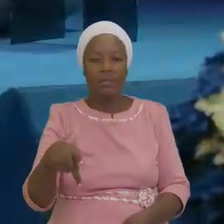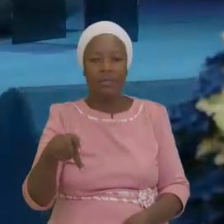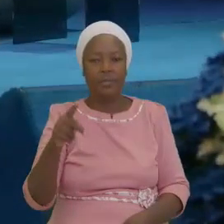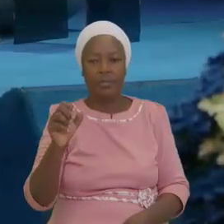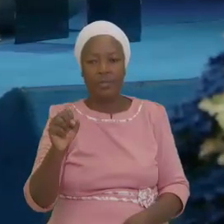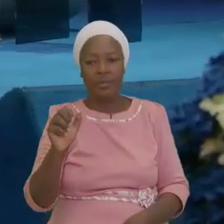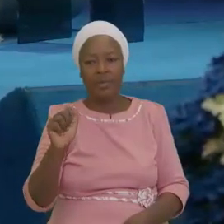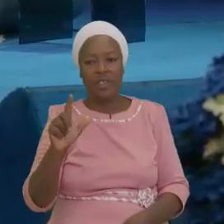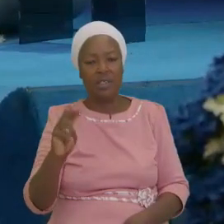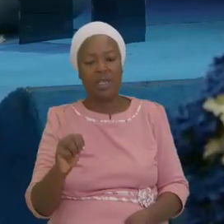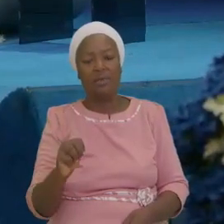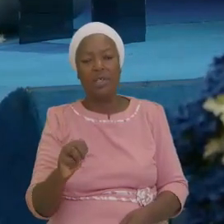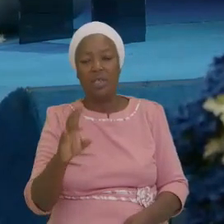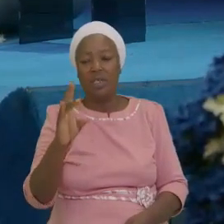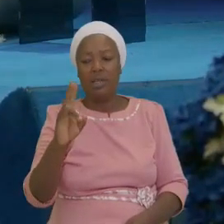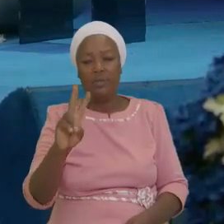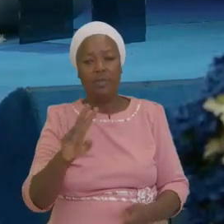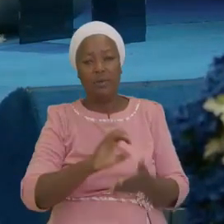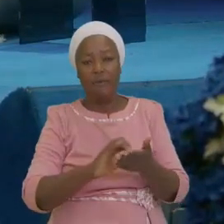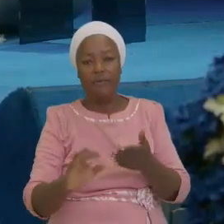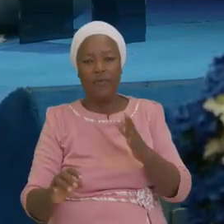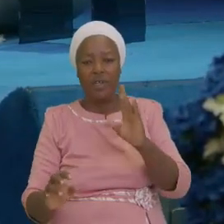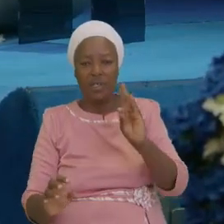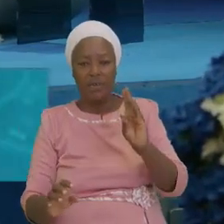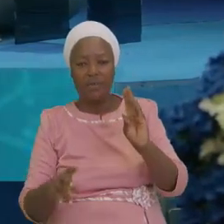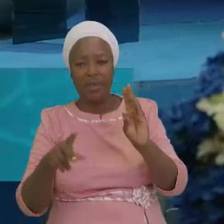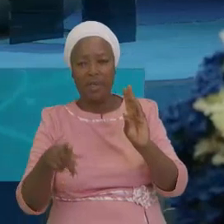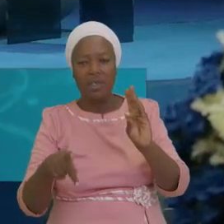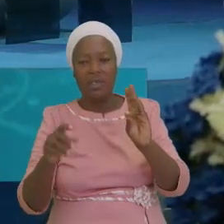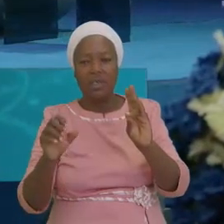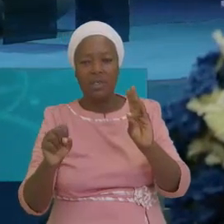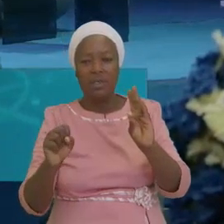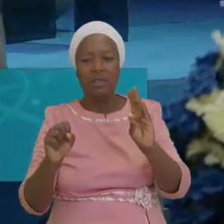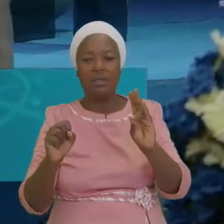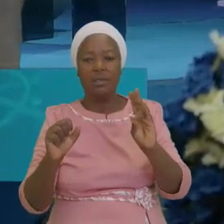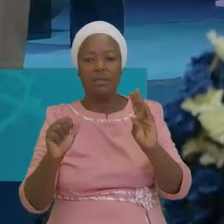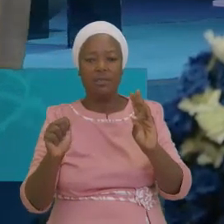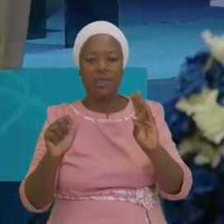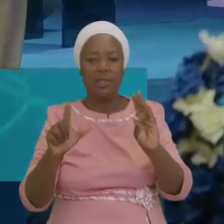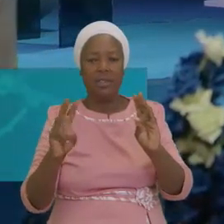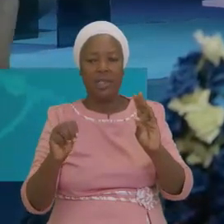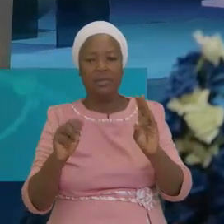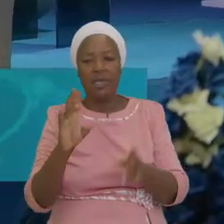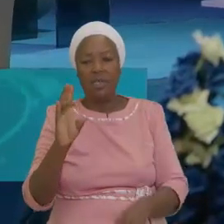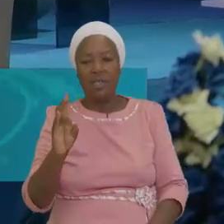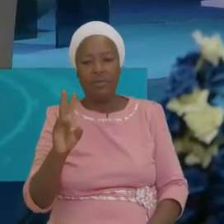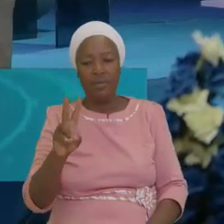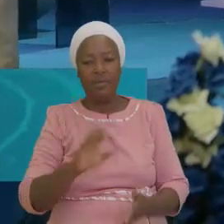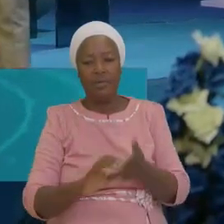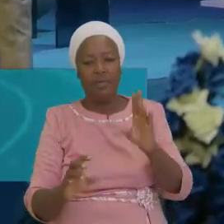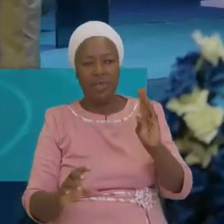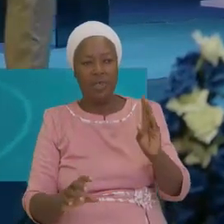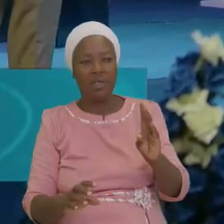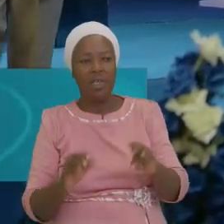from verse 7. Psalm 72, verse 7. In his